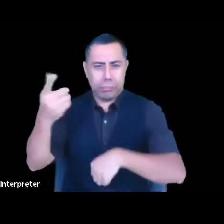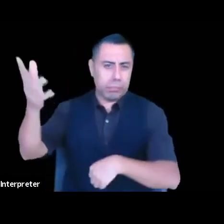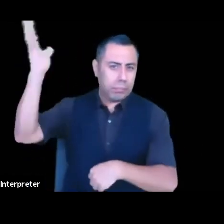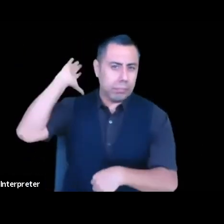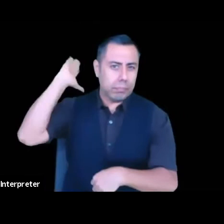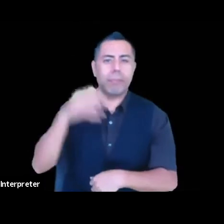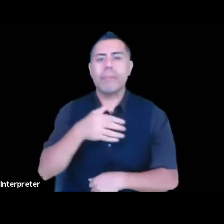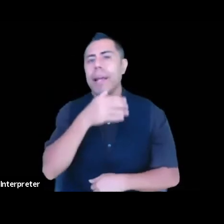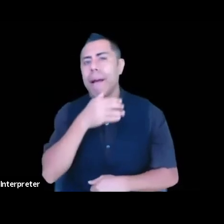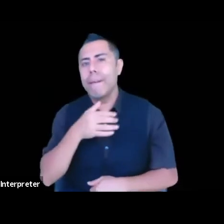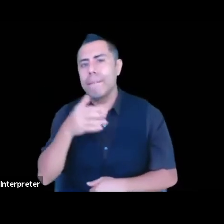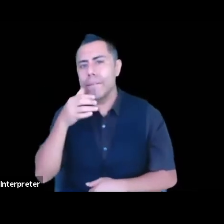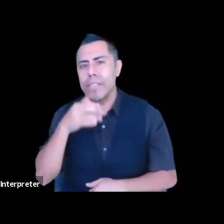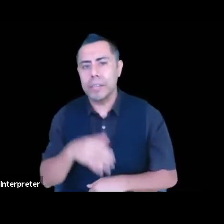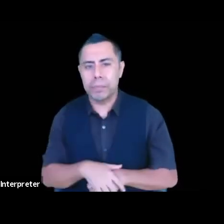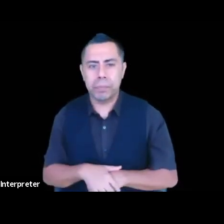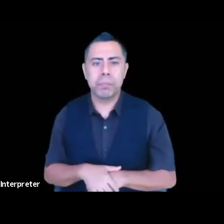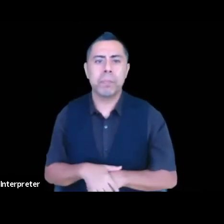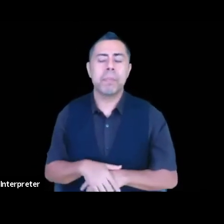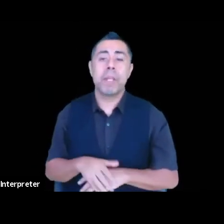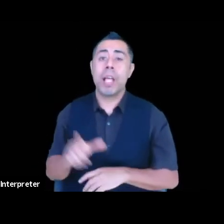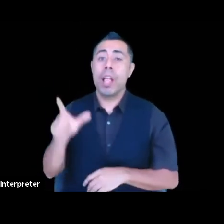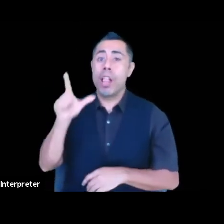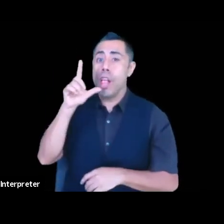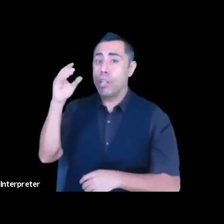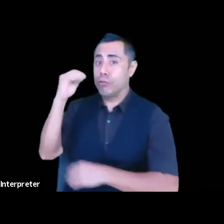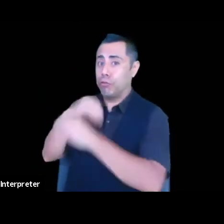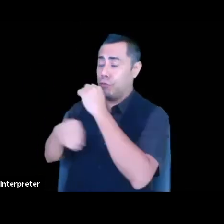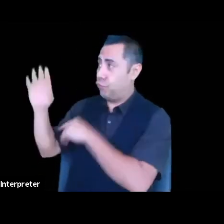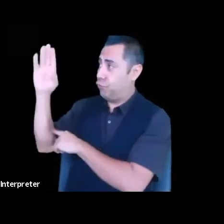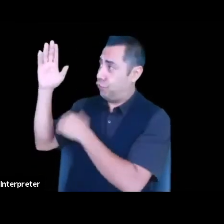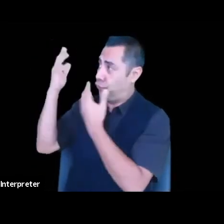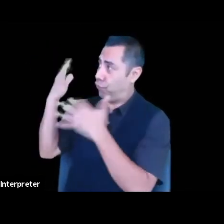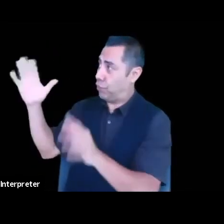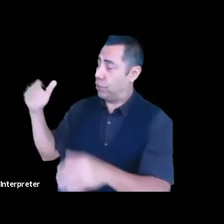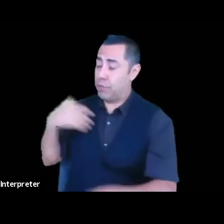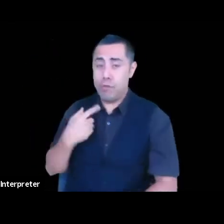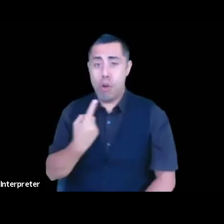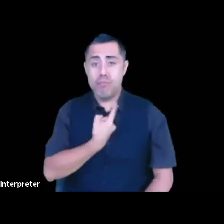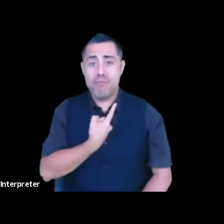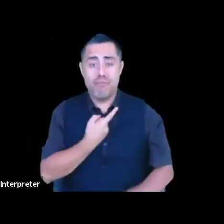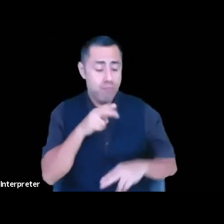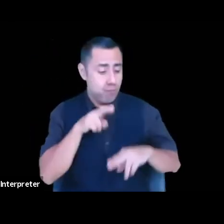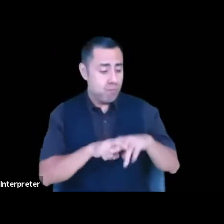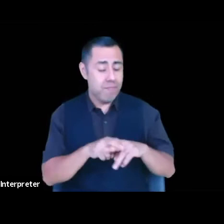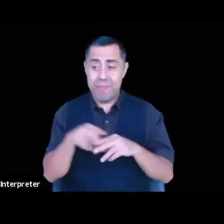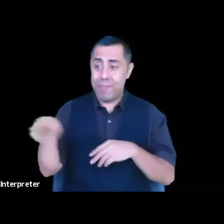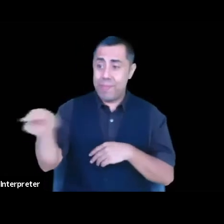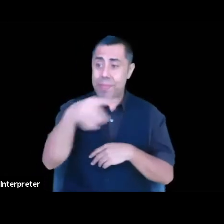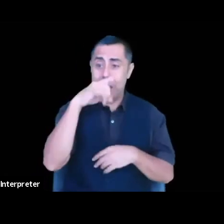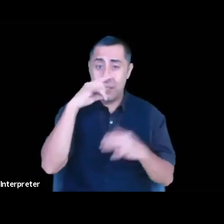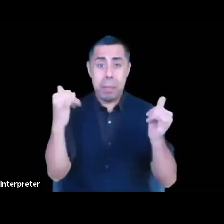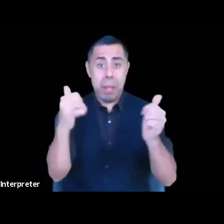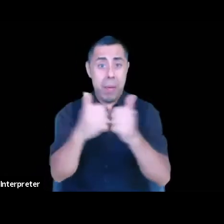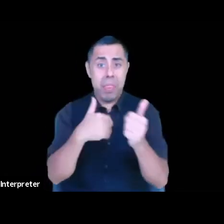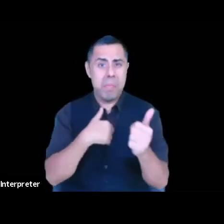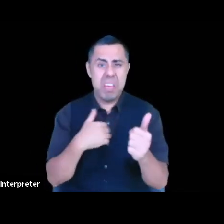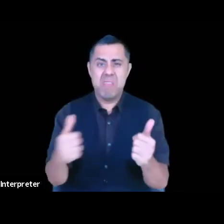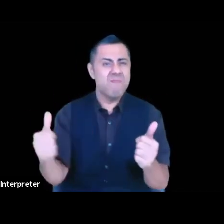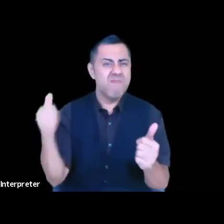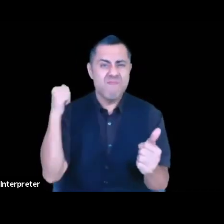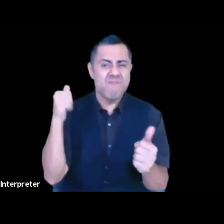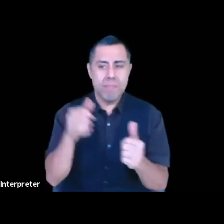cafeteria after lunch, and I was sitting by myself because nobody would play with me. And